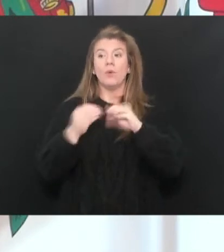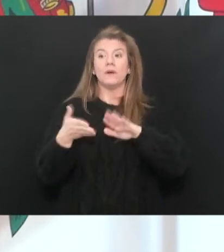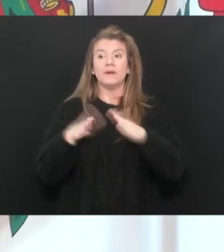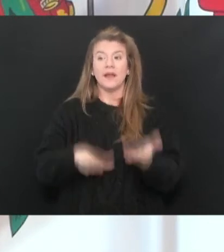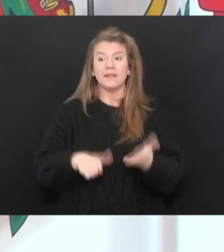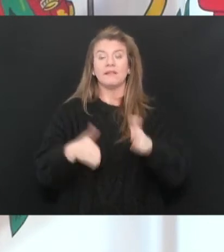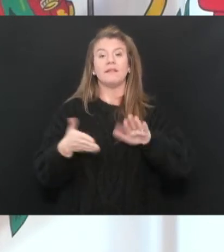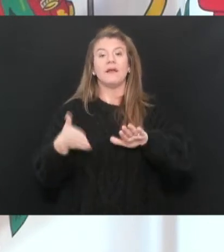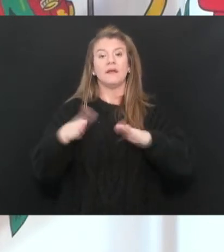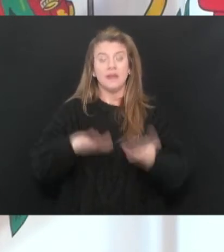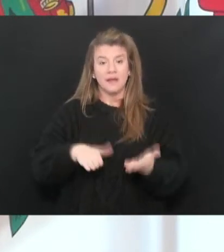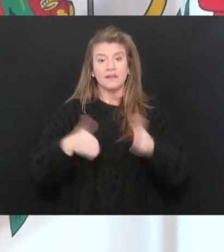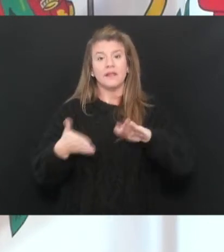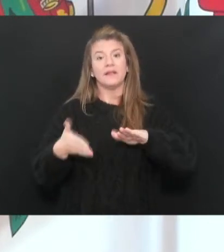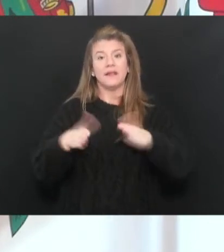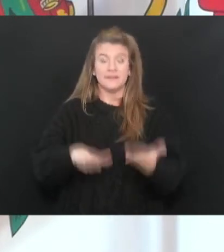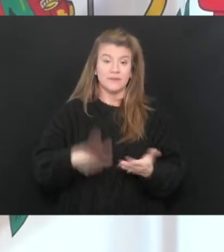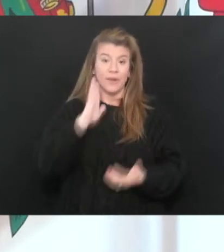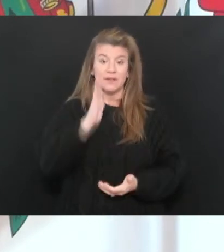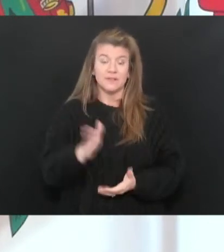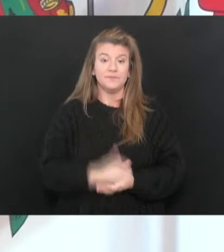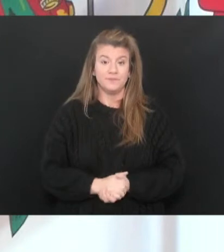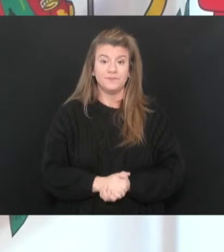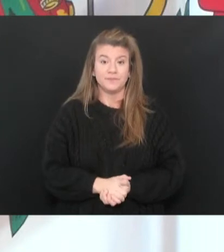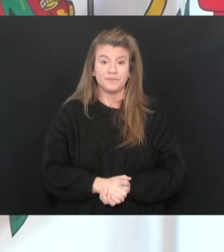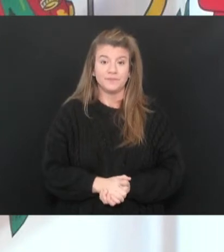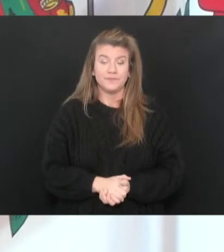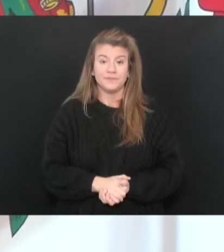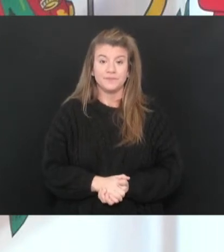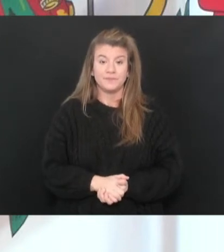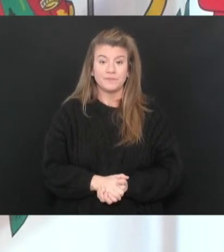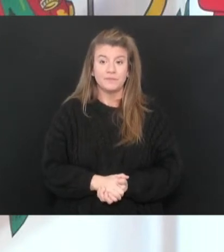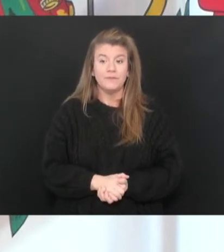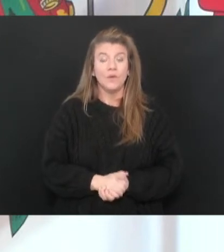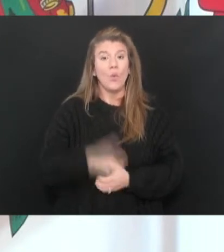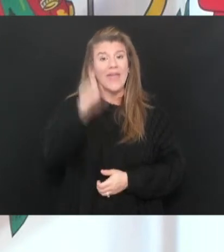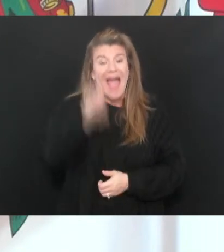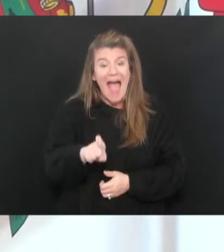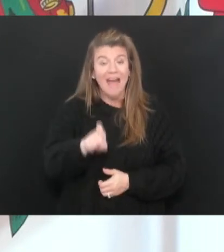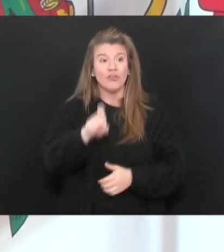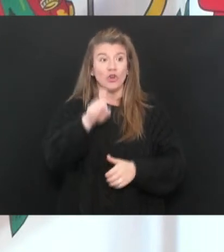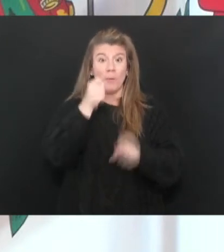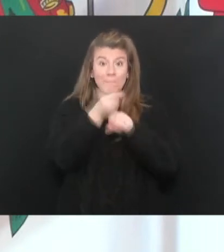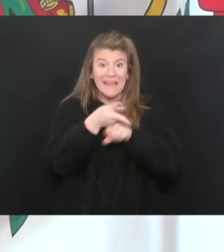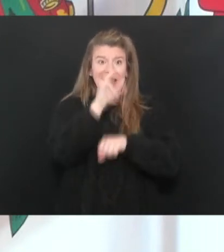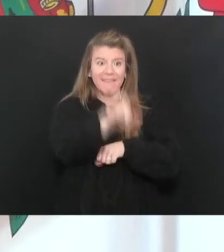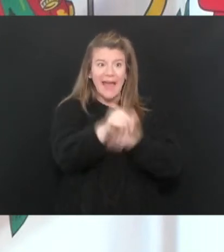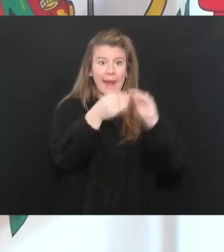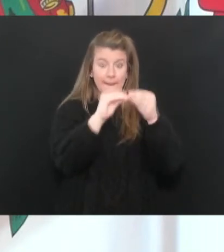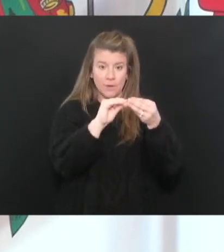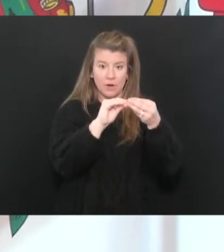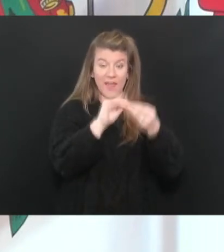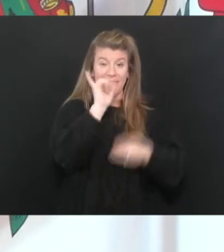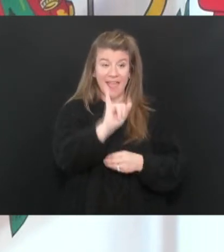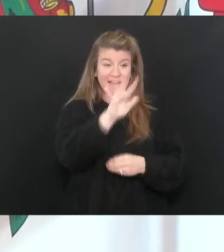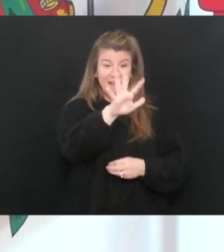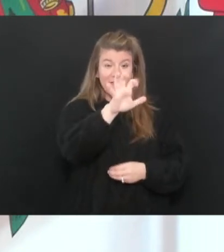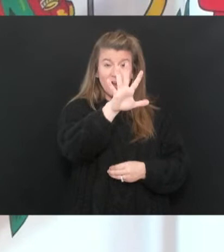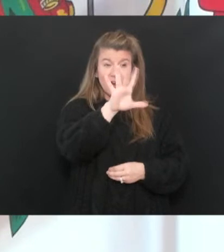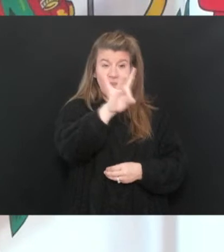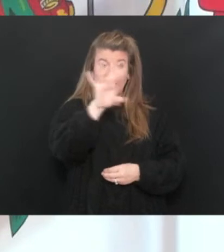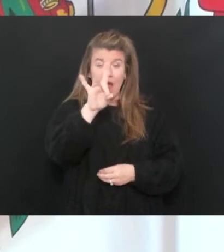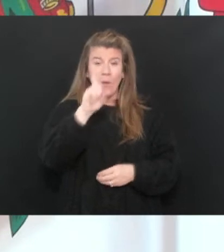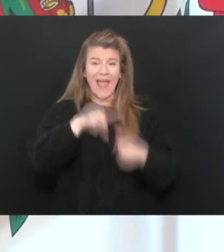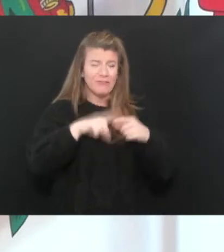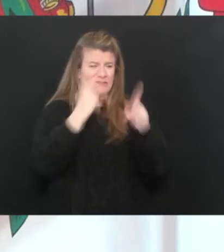the body bags. Now, we got to get to this number. And we got to cut into this number. And so that's